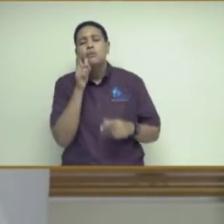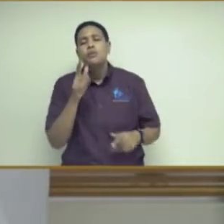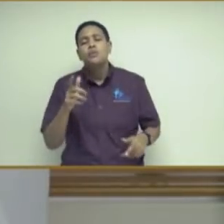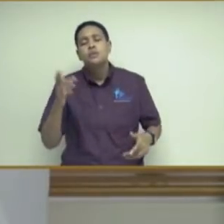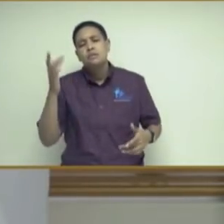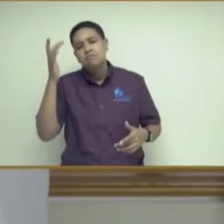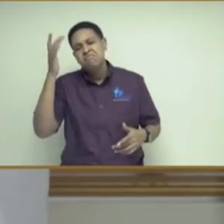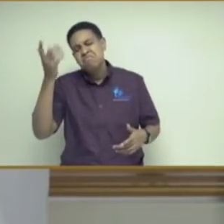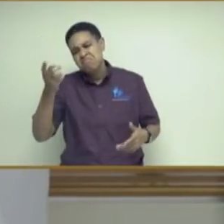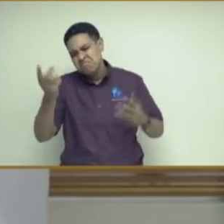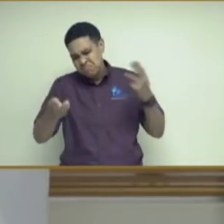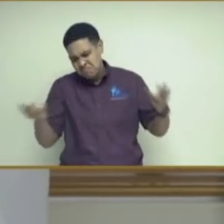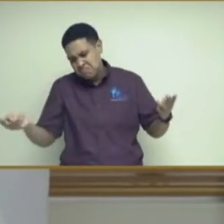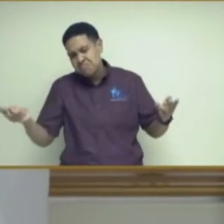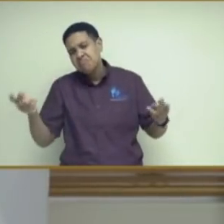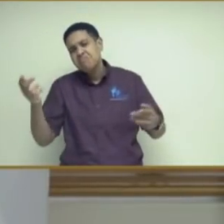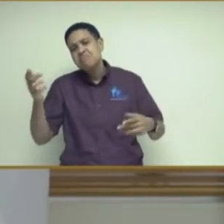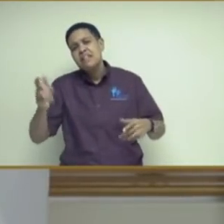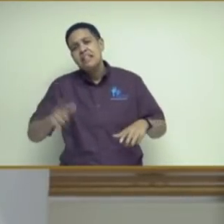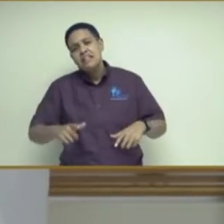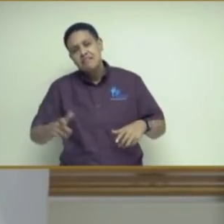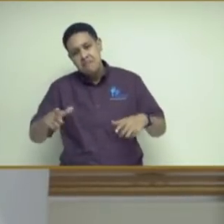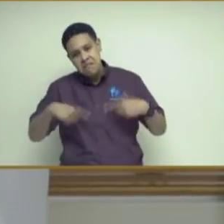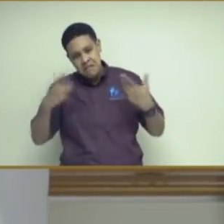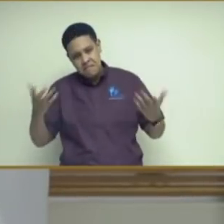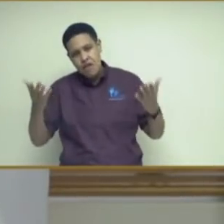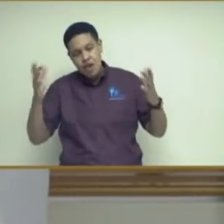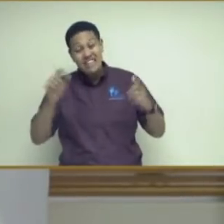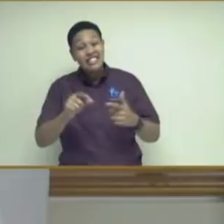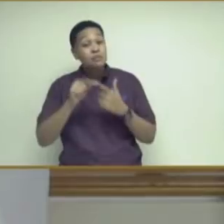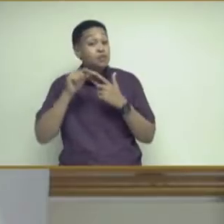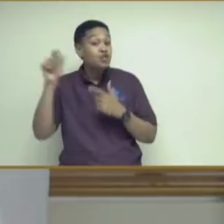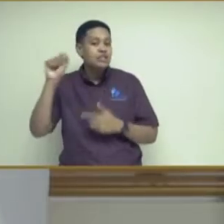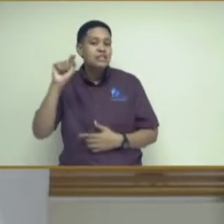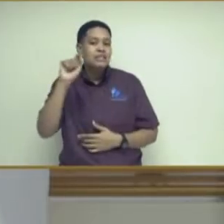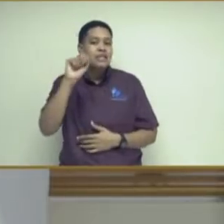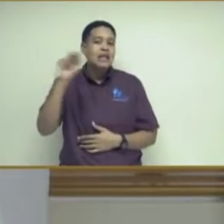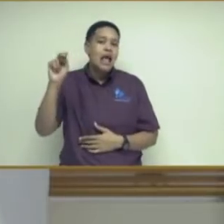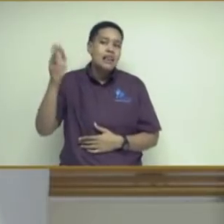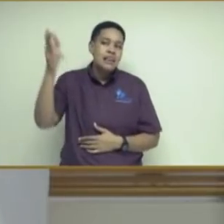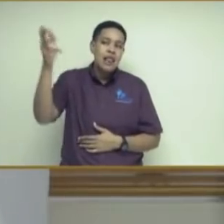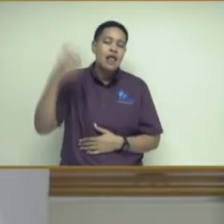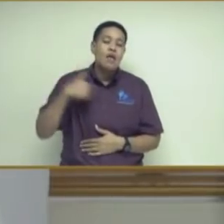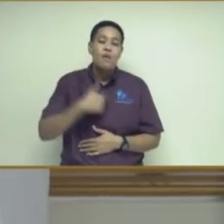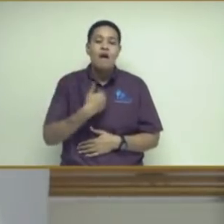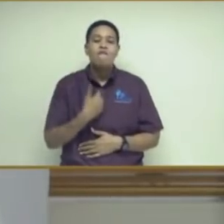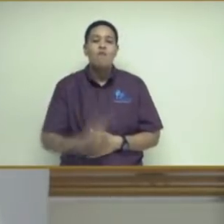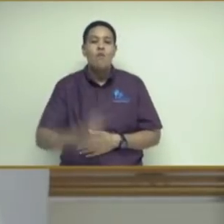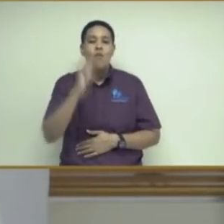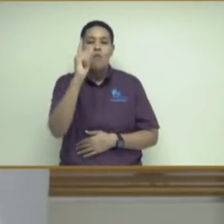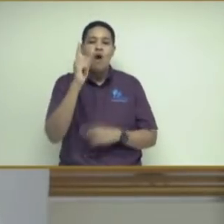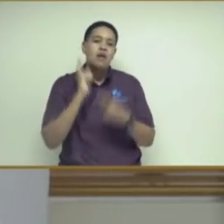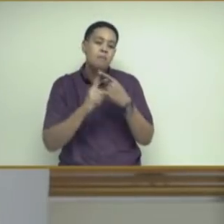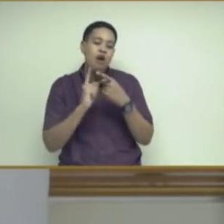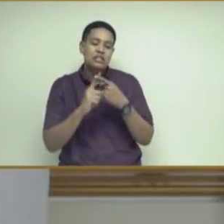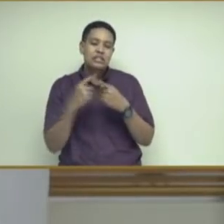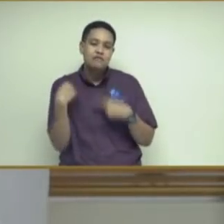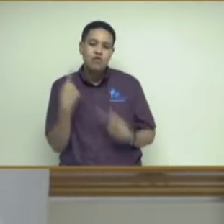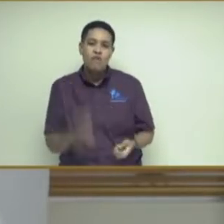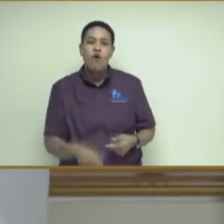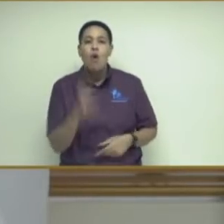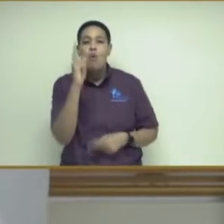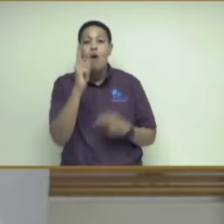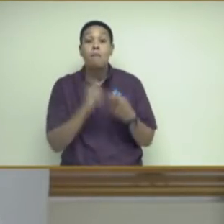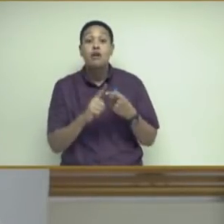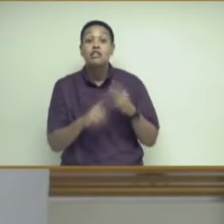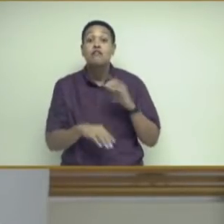certainly in the case of those at the St. Anne facility. And we have had one positive, so one positive of the